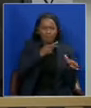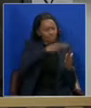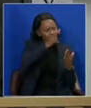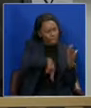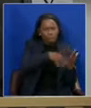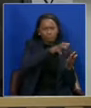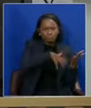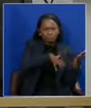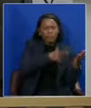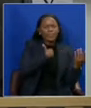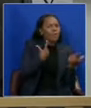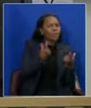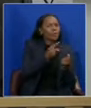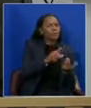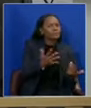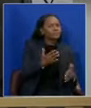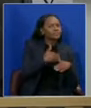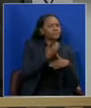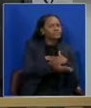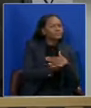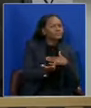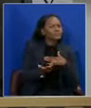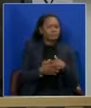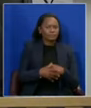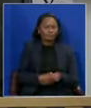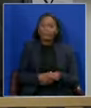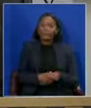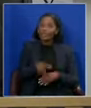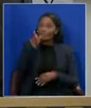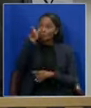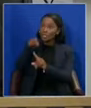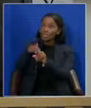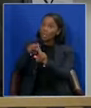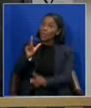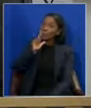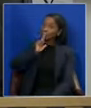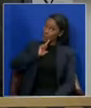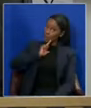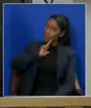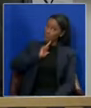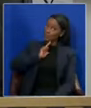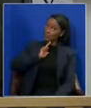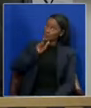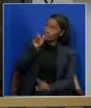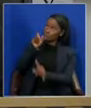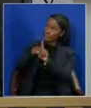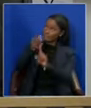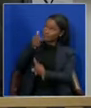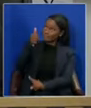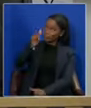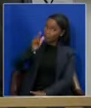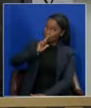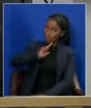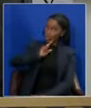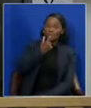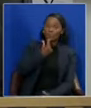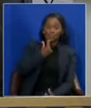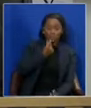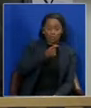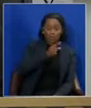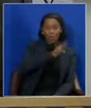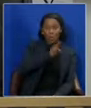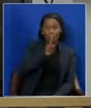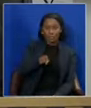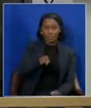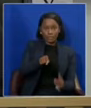results? With those results, the person who gave instruction to conduct the audit, you must give a certificate